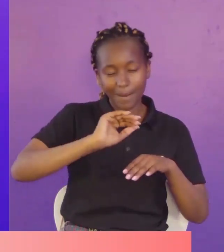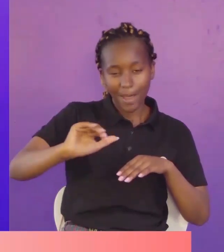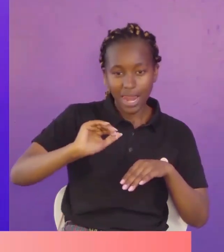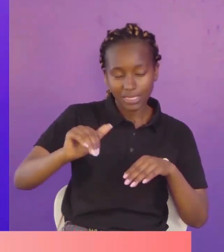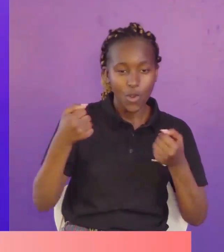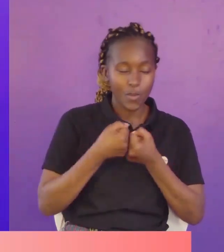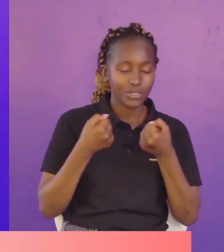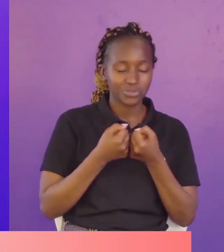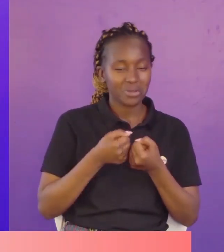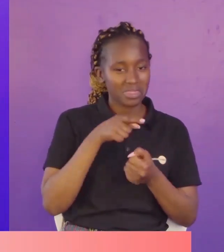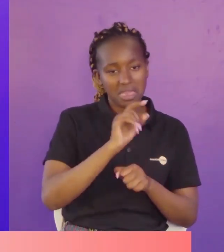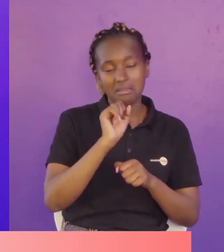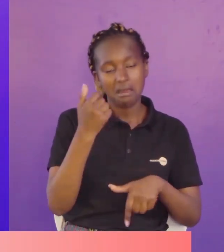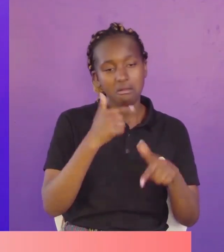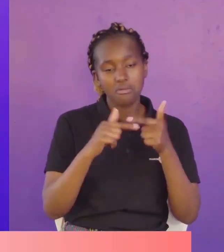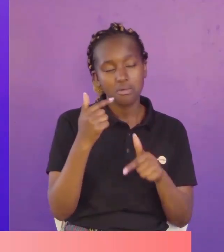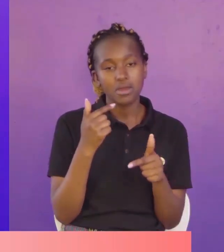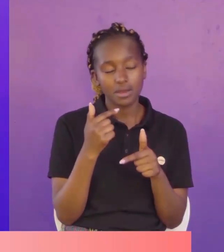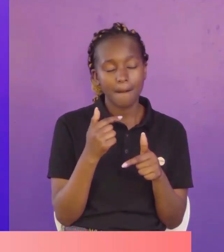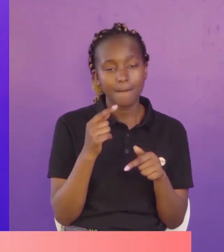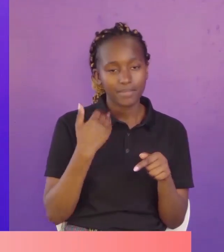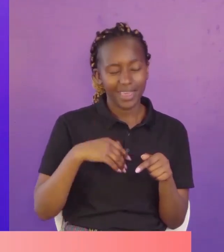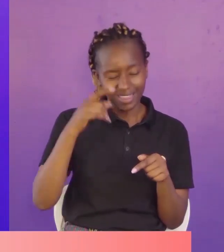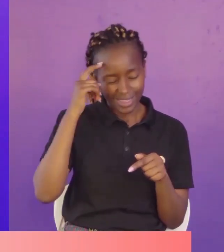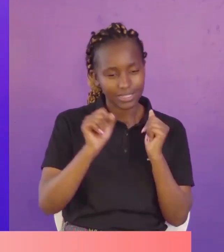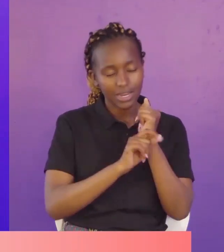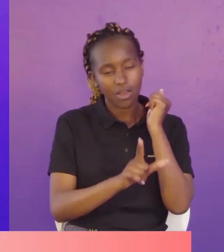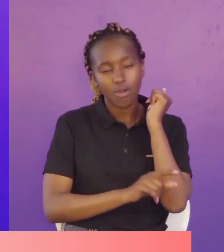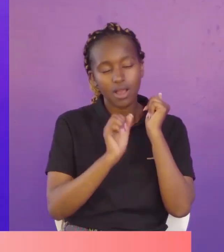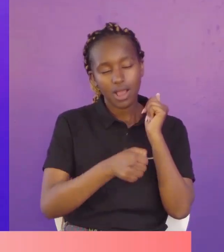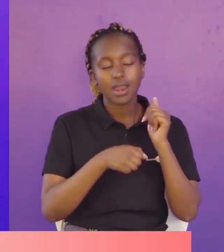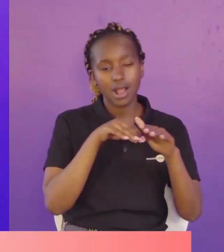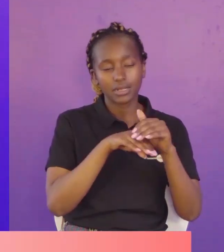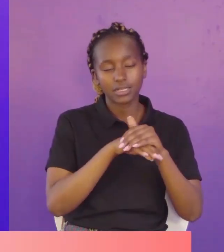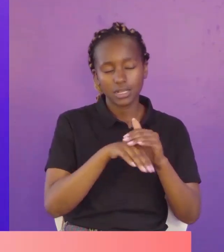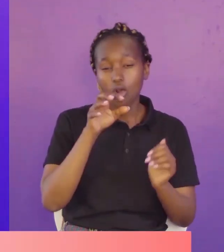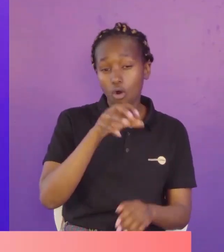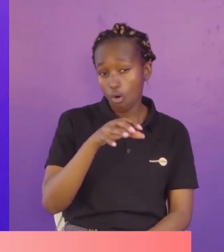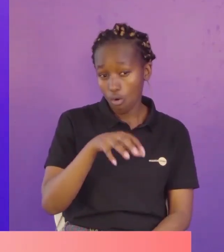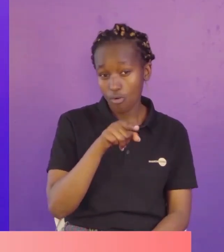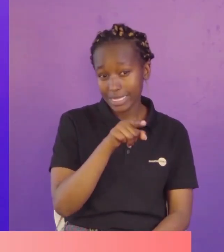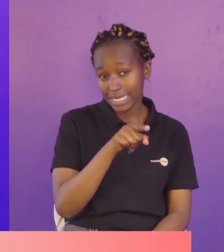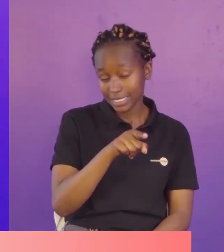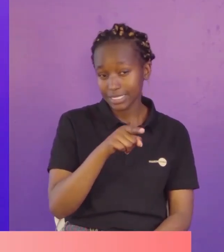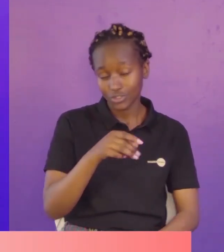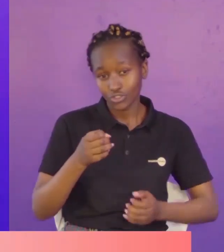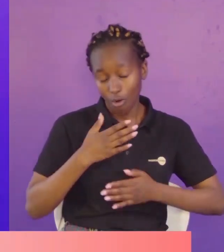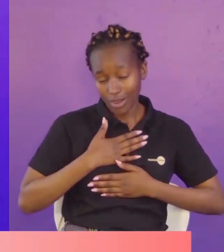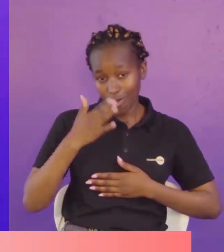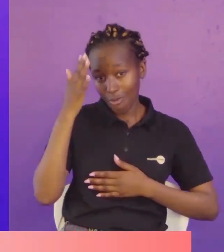they are going to win. So Senegal, I'm putting them there. DR Congo, this is another surprise. Yeah.